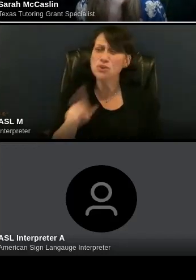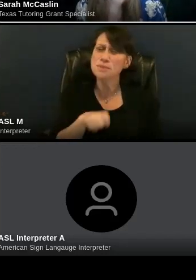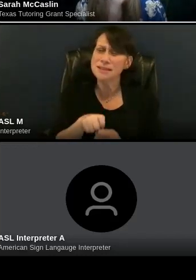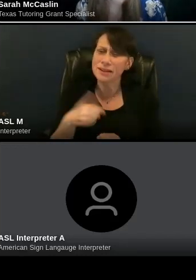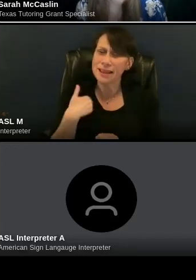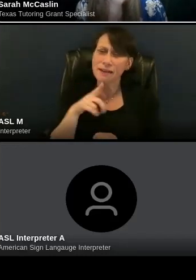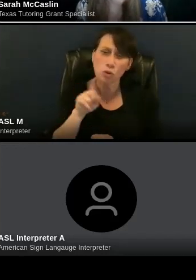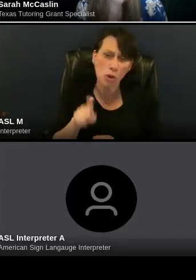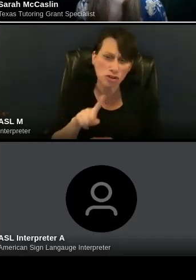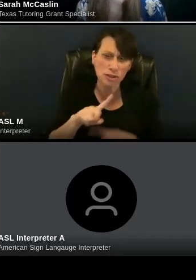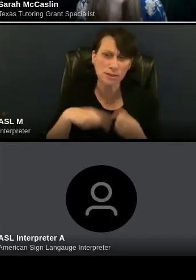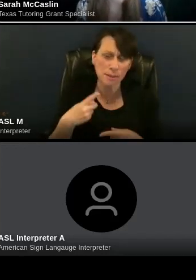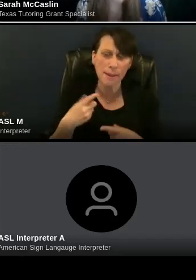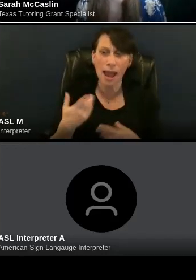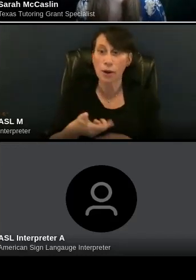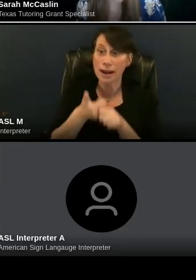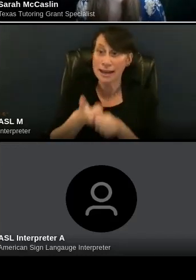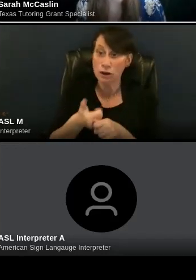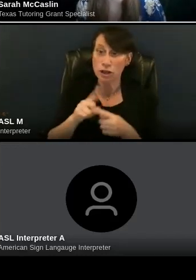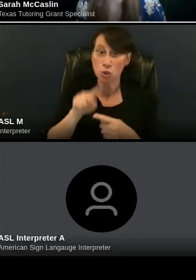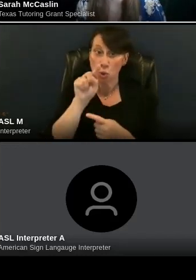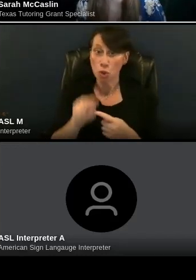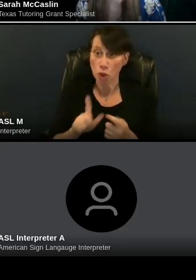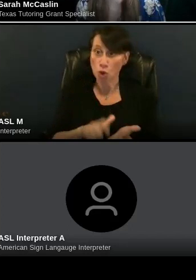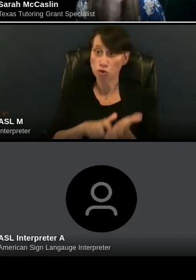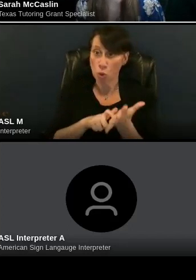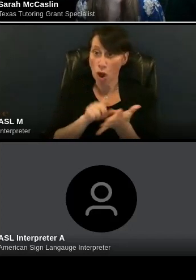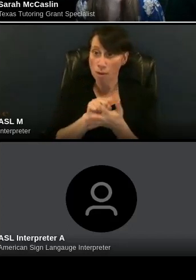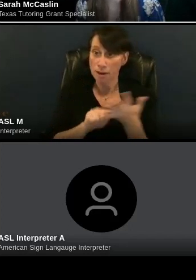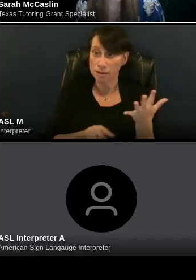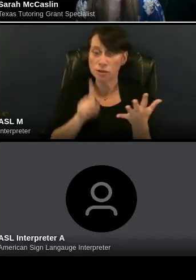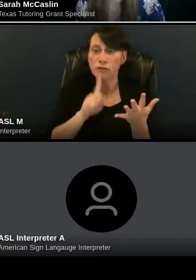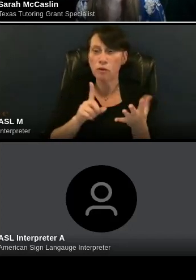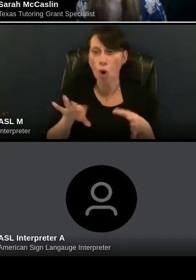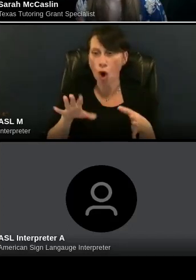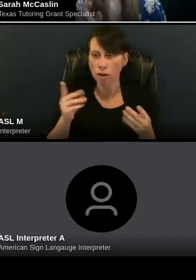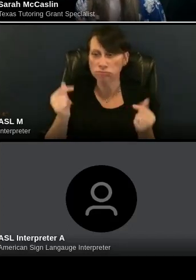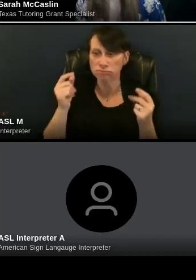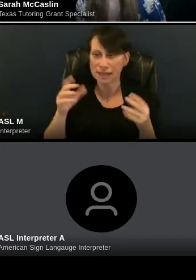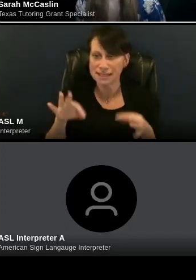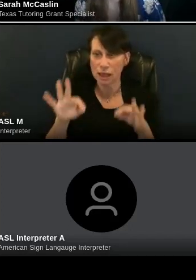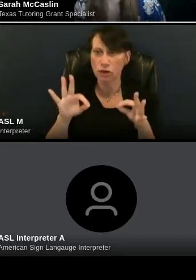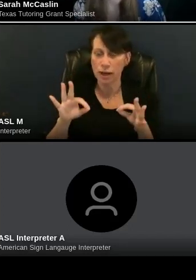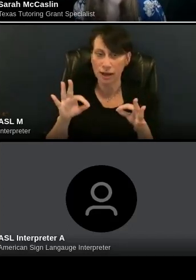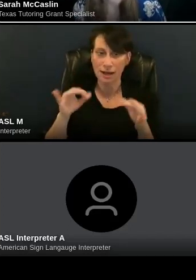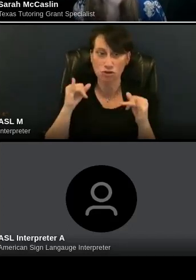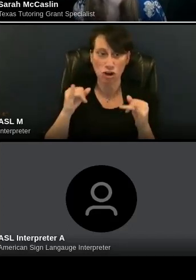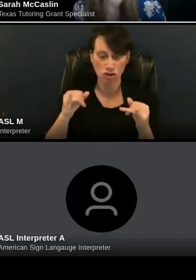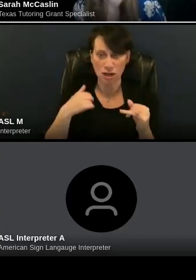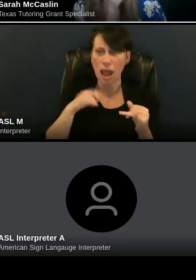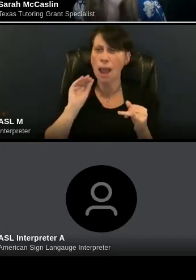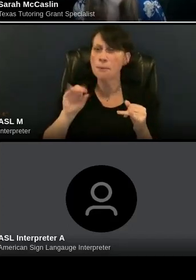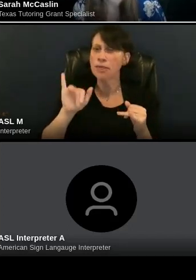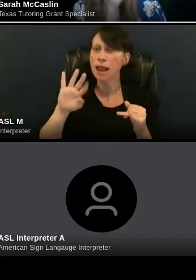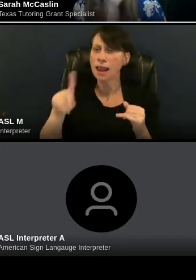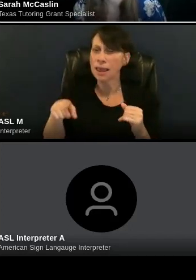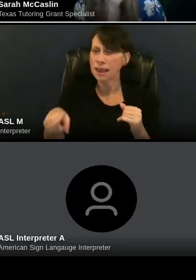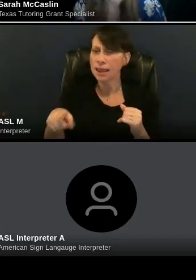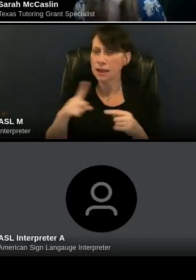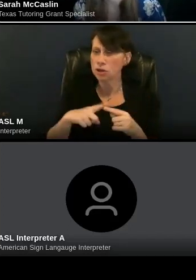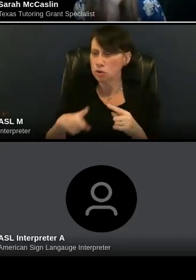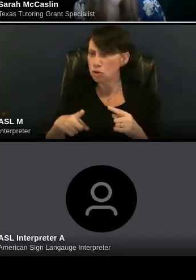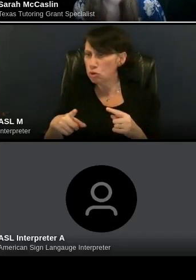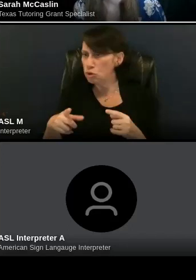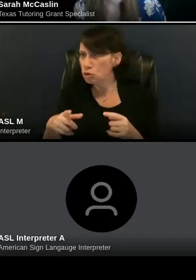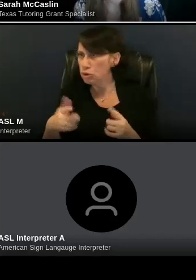have questions about adhering to those statutory requirements for accelerated instruction, I put the link to the most recent FAQ at the bottom